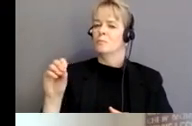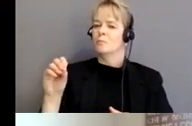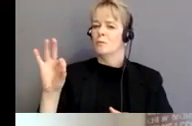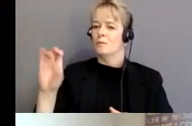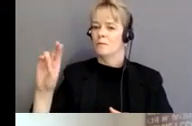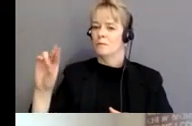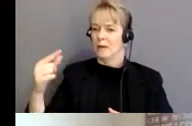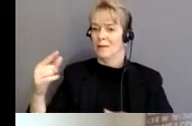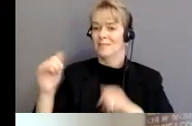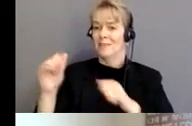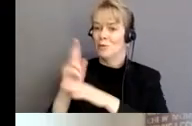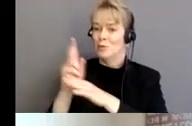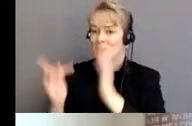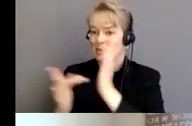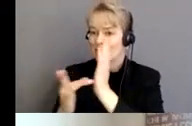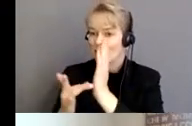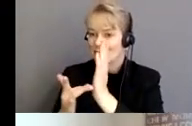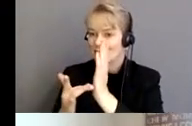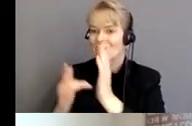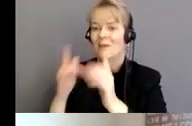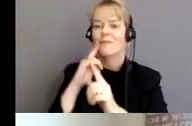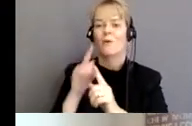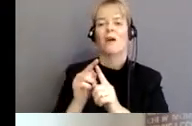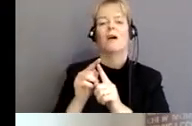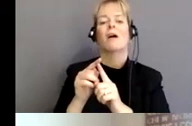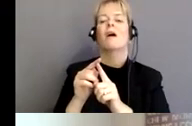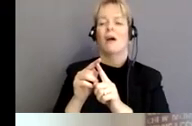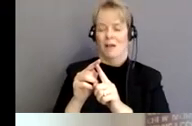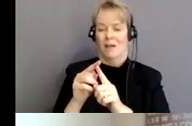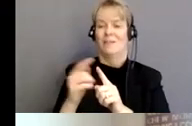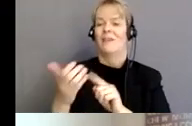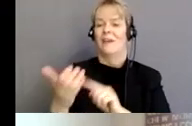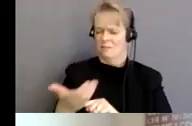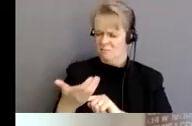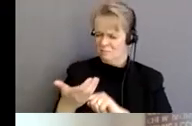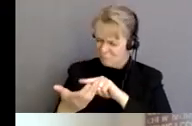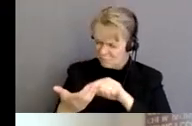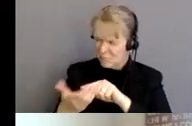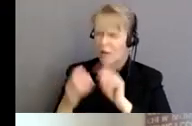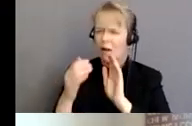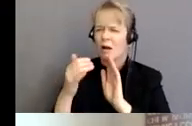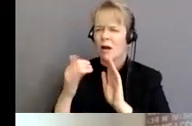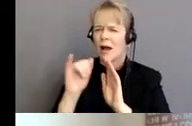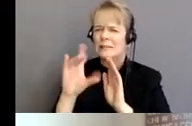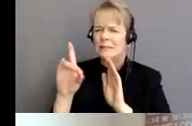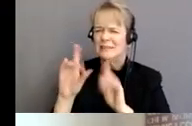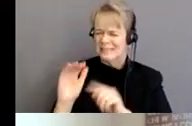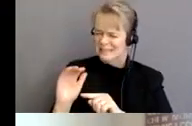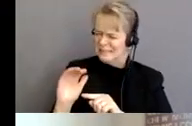calling from a local number in your neighborhood. They can make it look like they're calling from a government agency or a particular